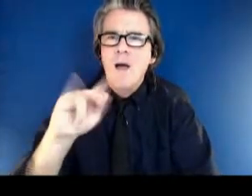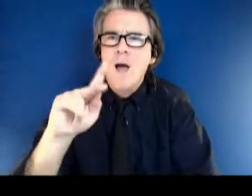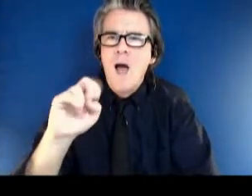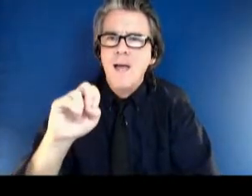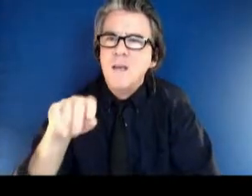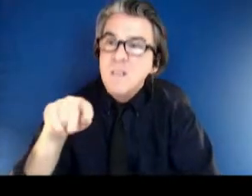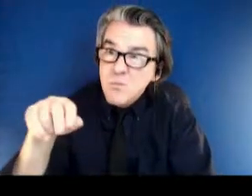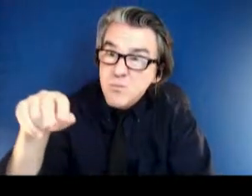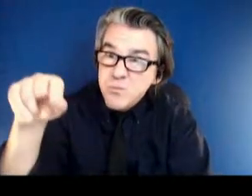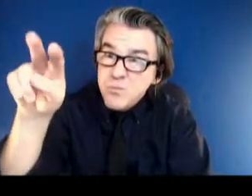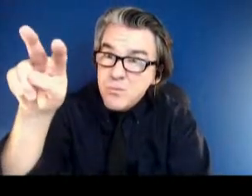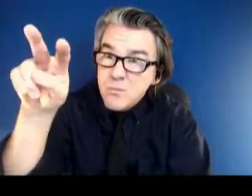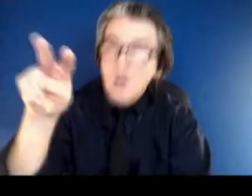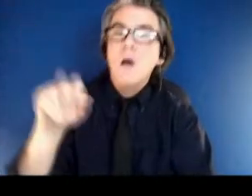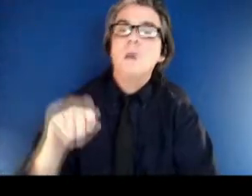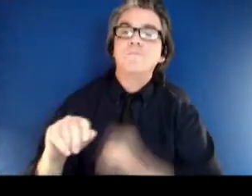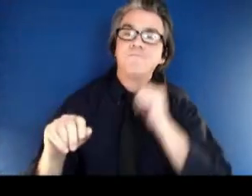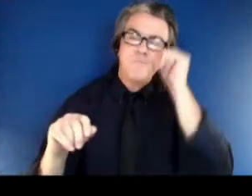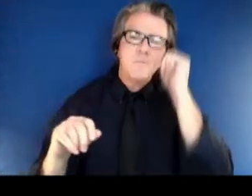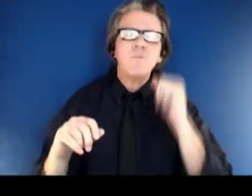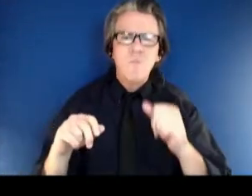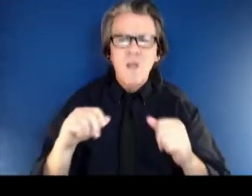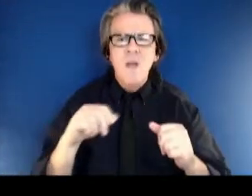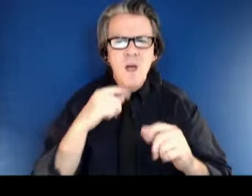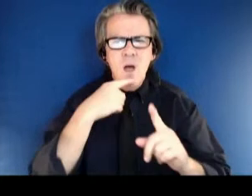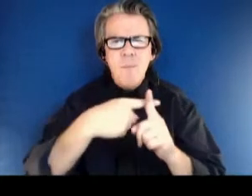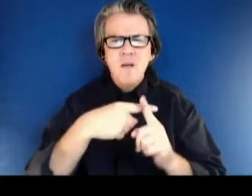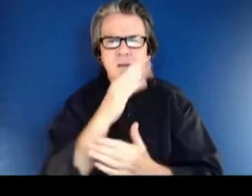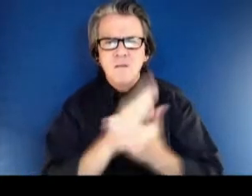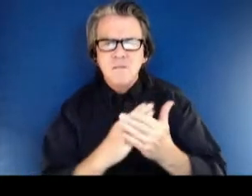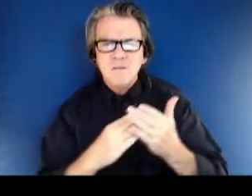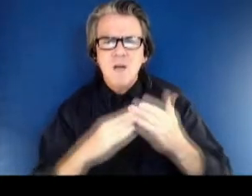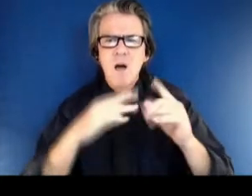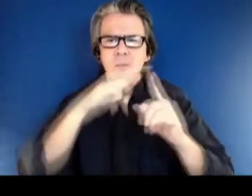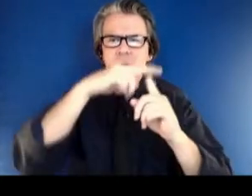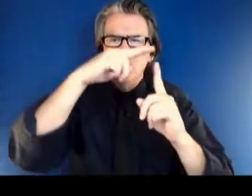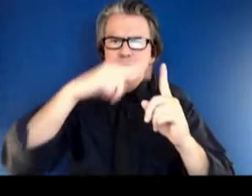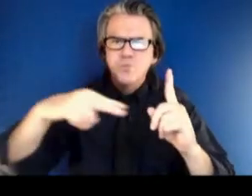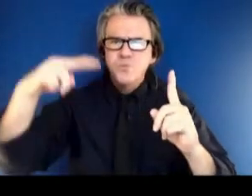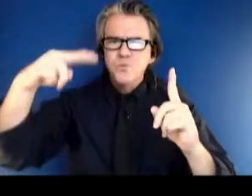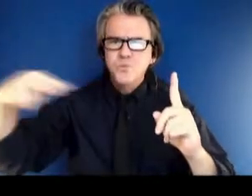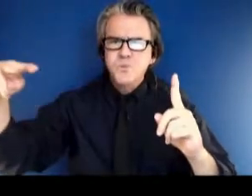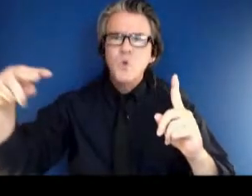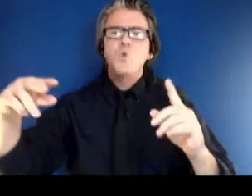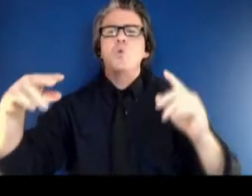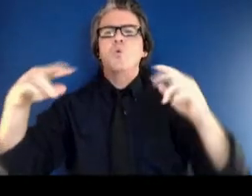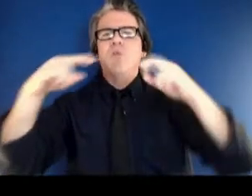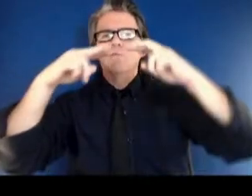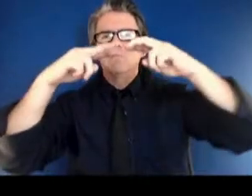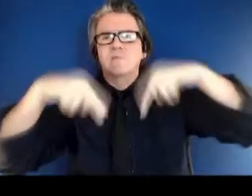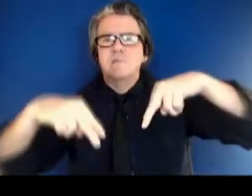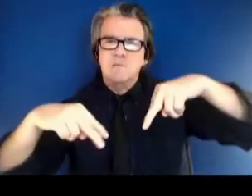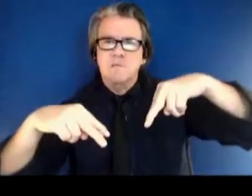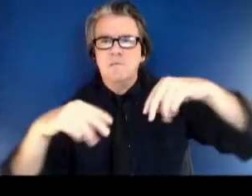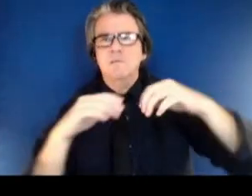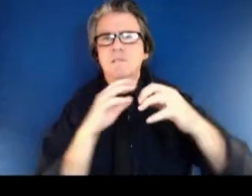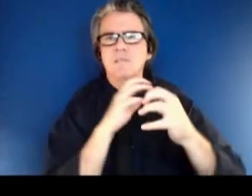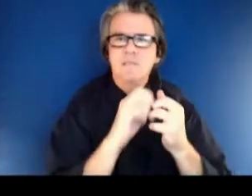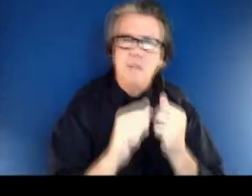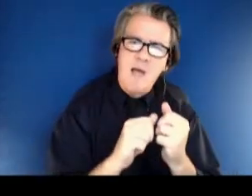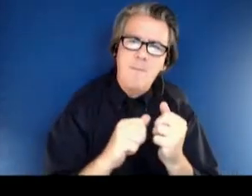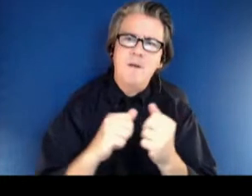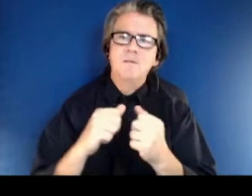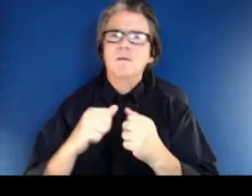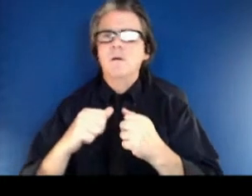shut-off state, we will be making repairs to our equipment or removing the hazards. That's where we